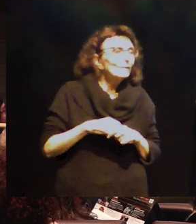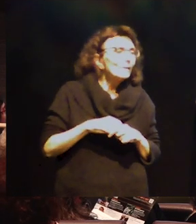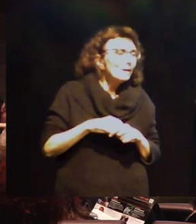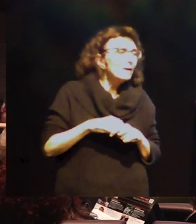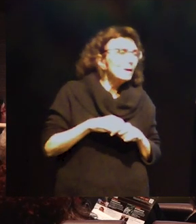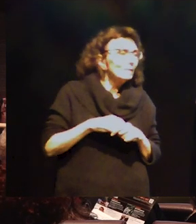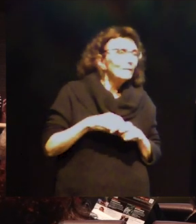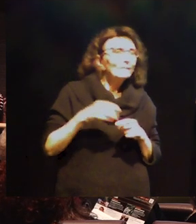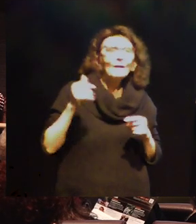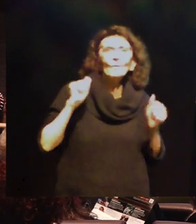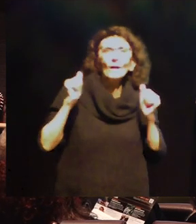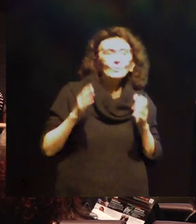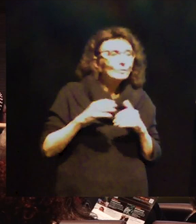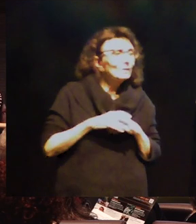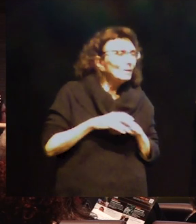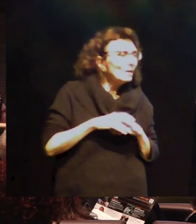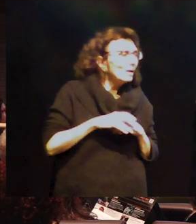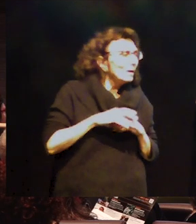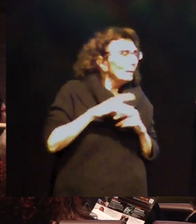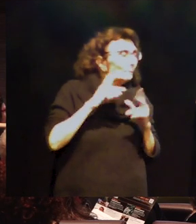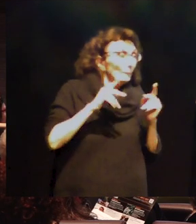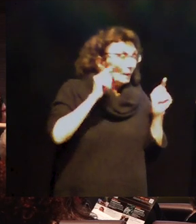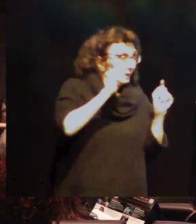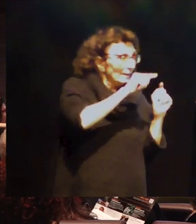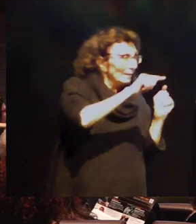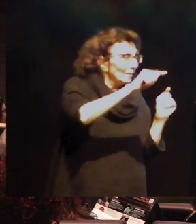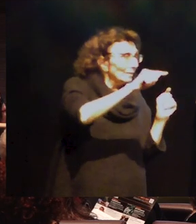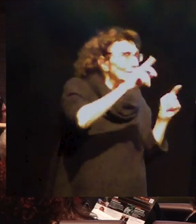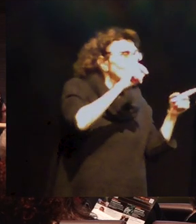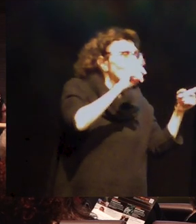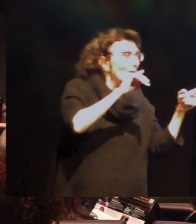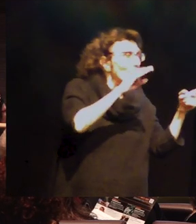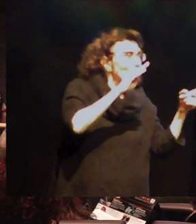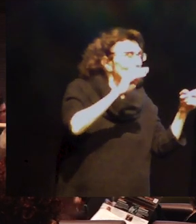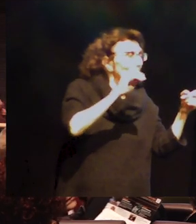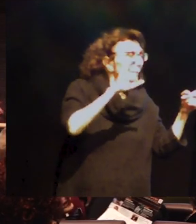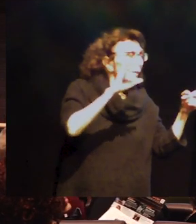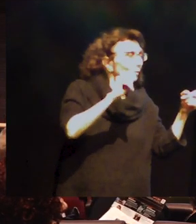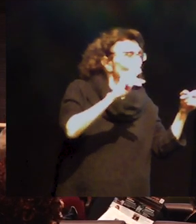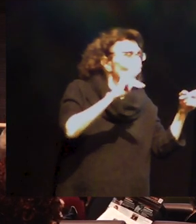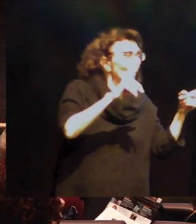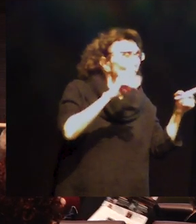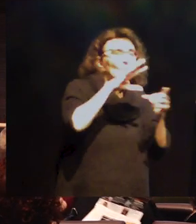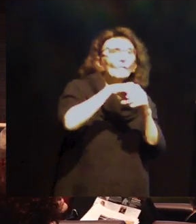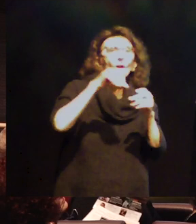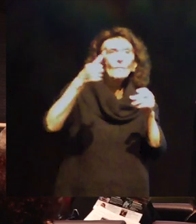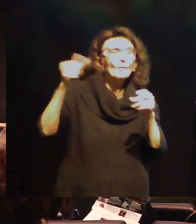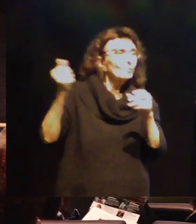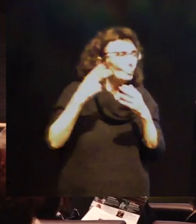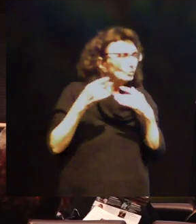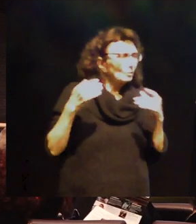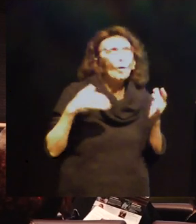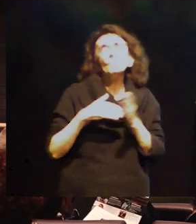and actors. There's people in the room here, Di McCall, who we've worked with through other projects. Yes, many